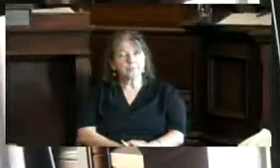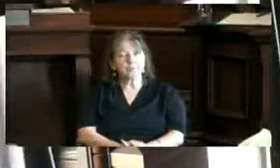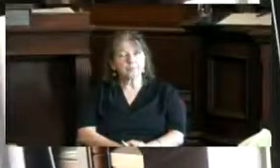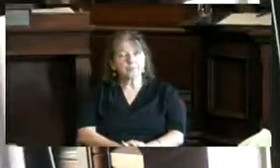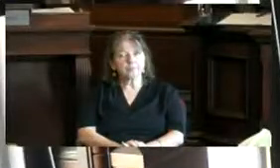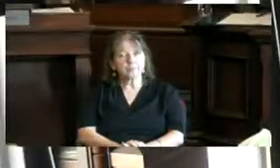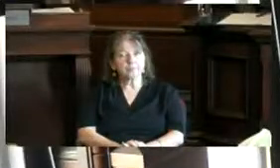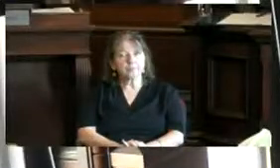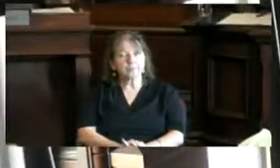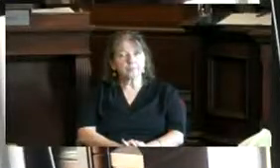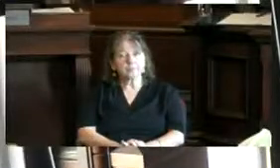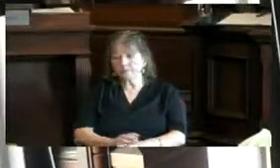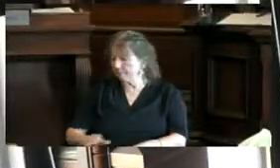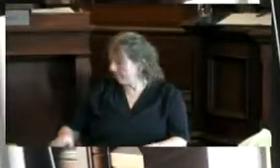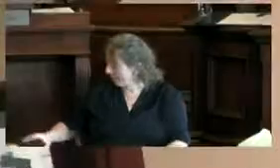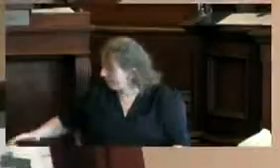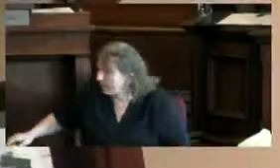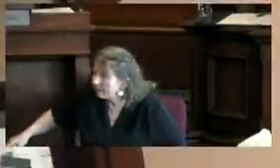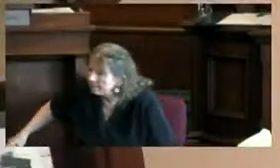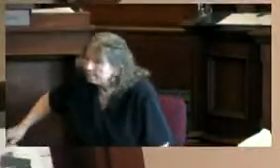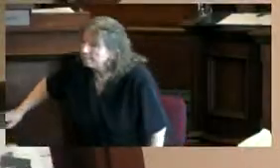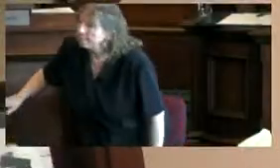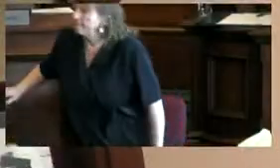Yeah. All right. Council President?